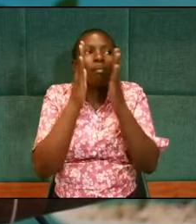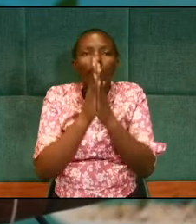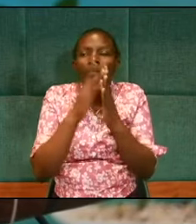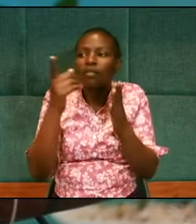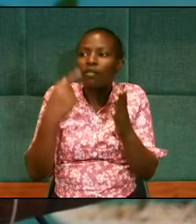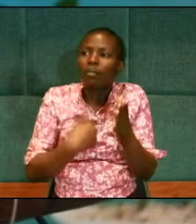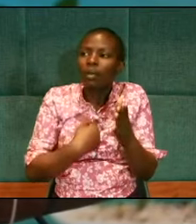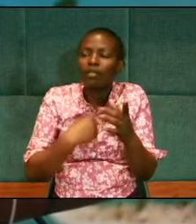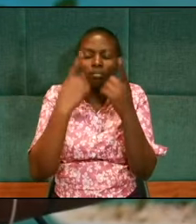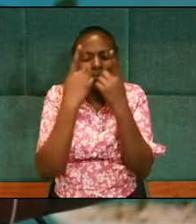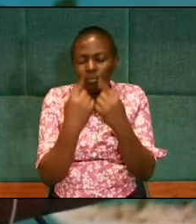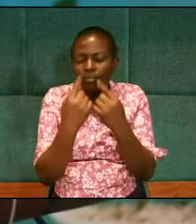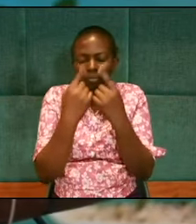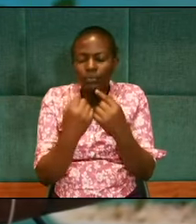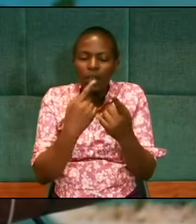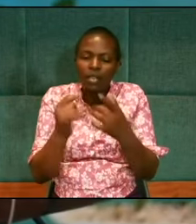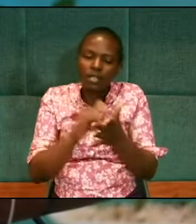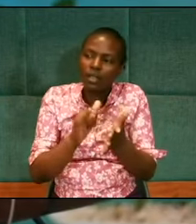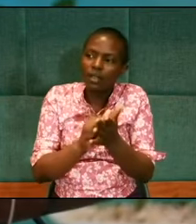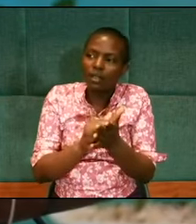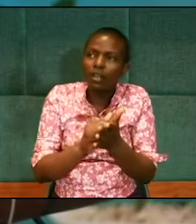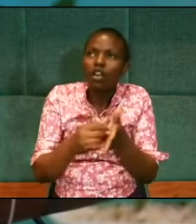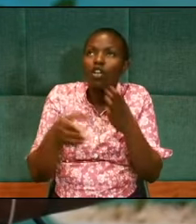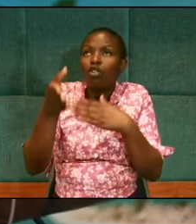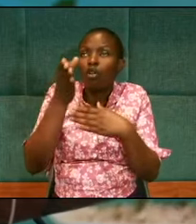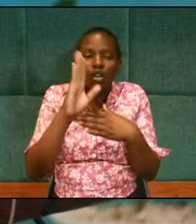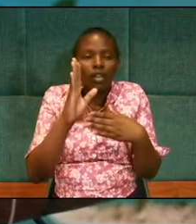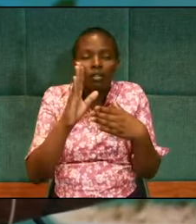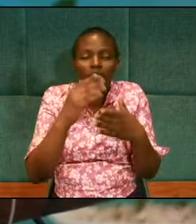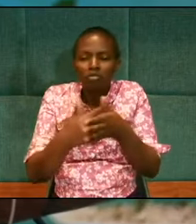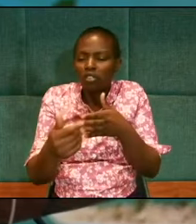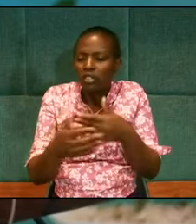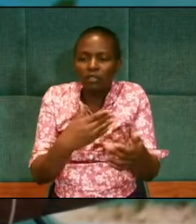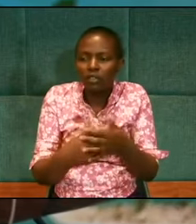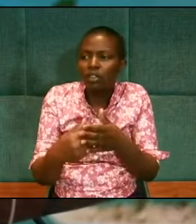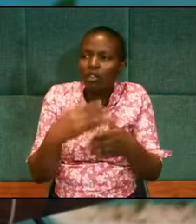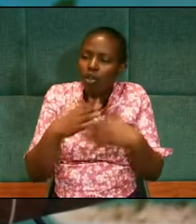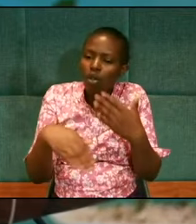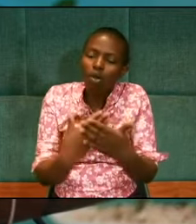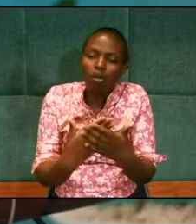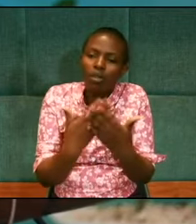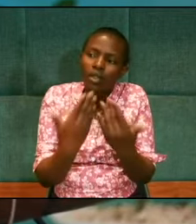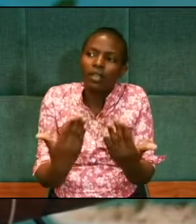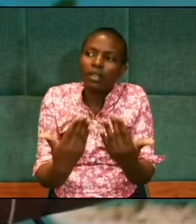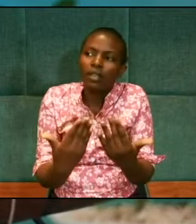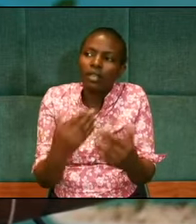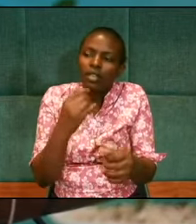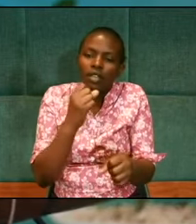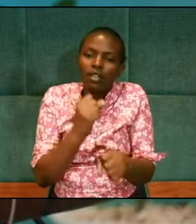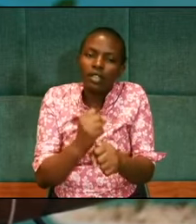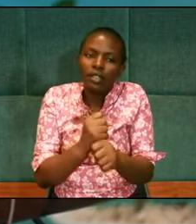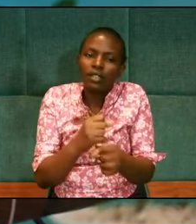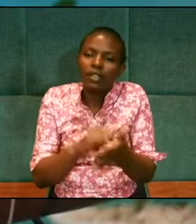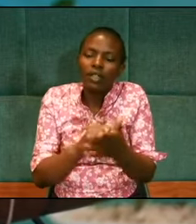He said, dear Lord, spare him. Spare him the long journey through life with the wrong wife. Grant my